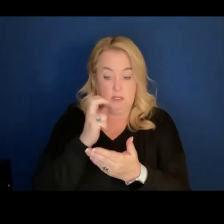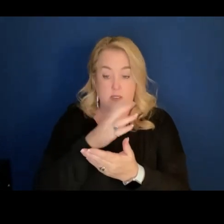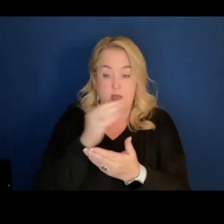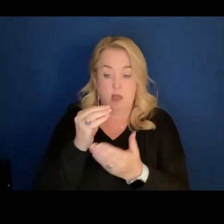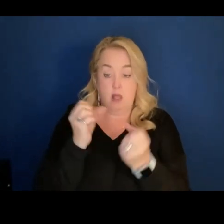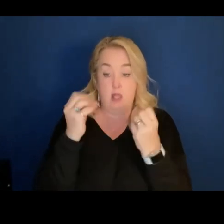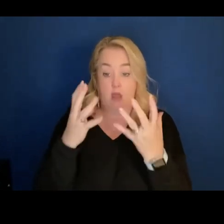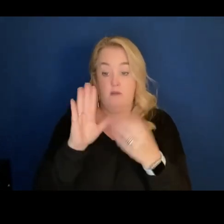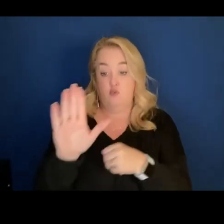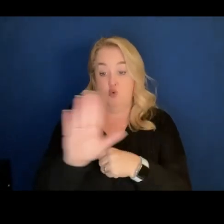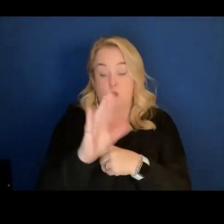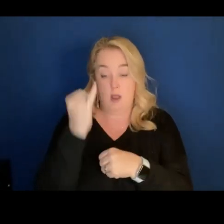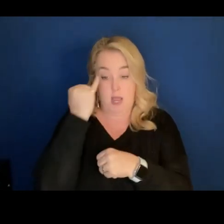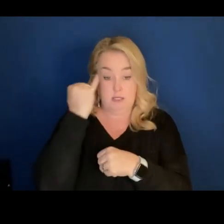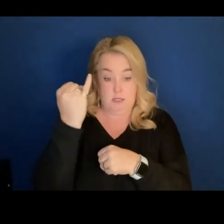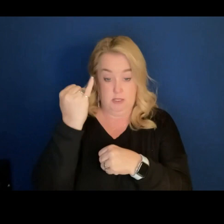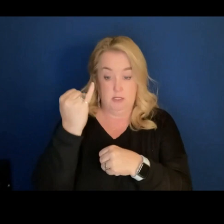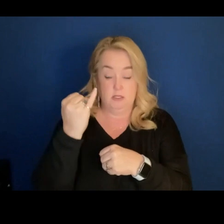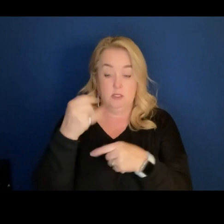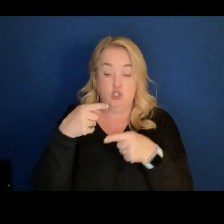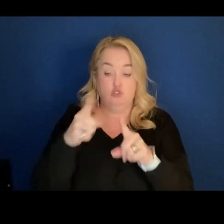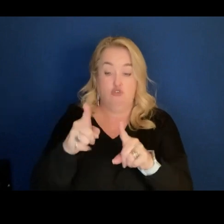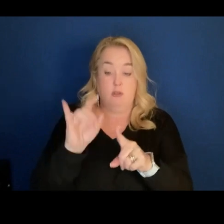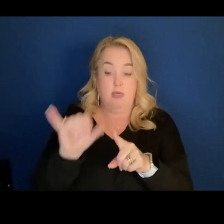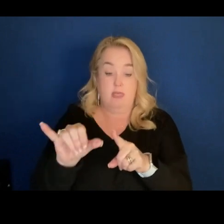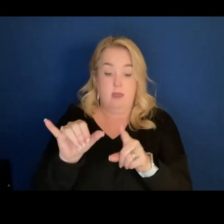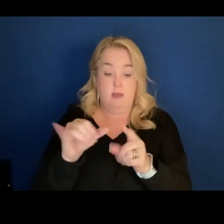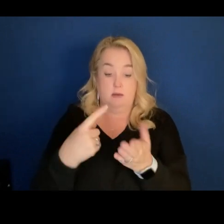lot of the ideas that came up during the course of